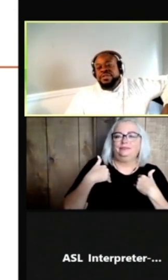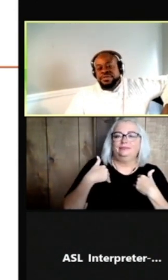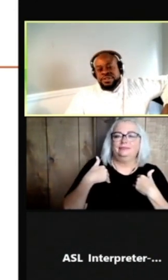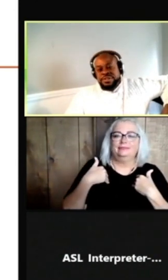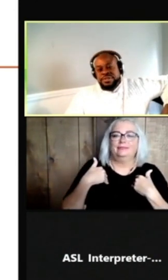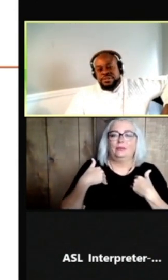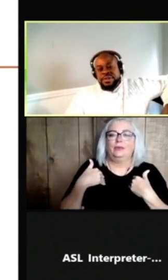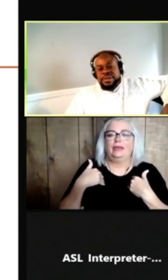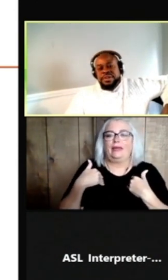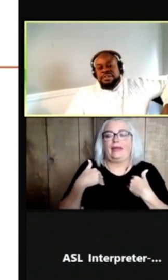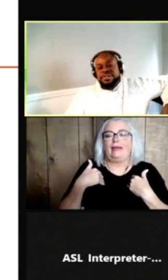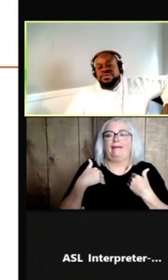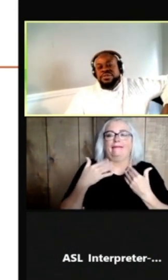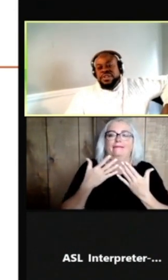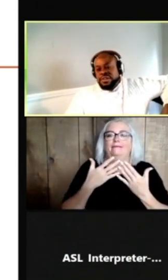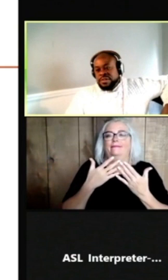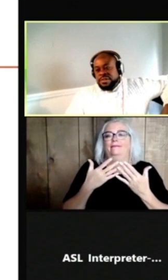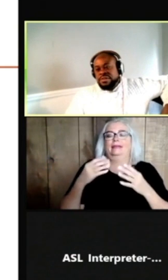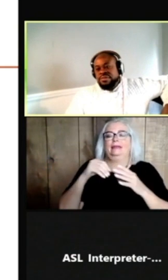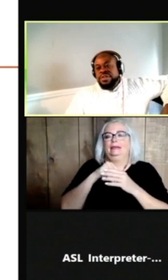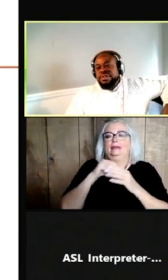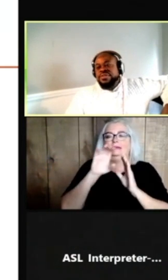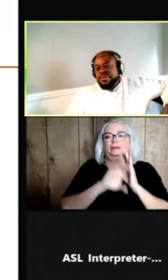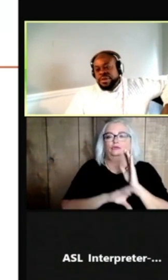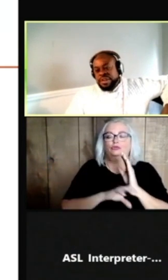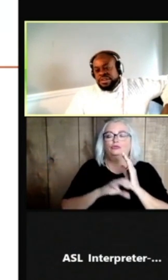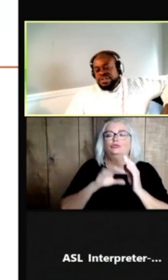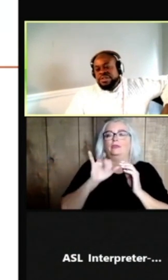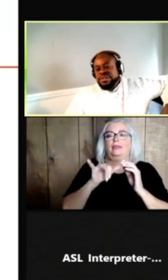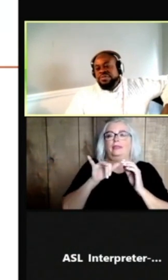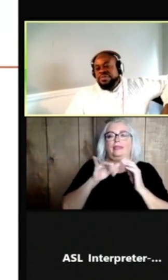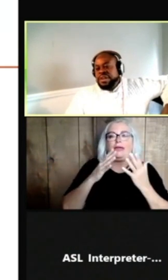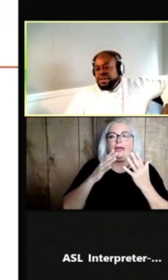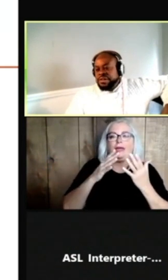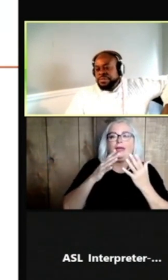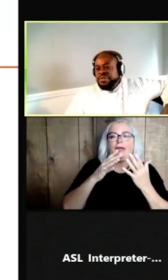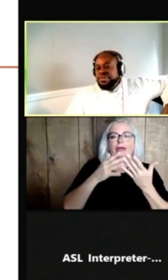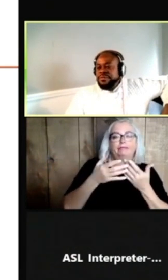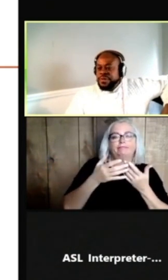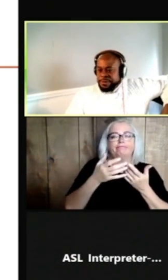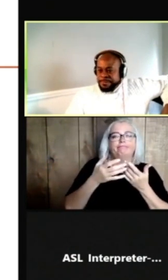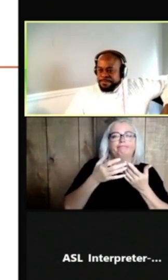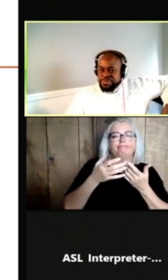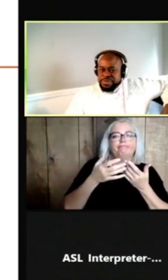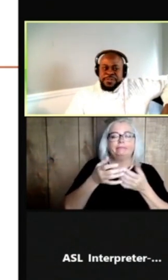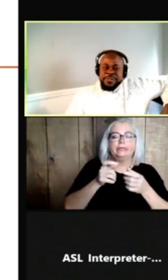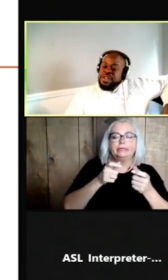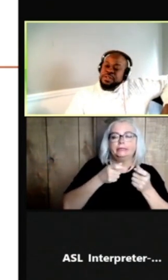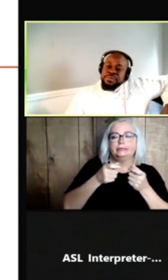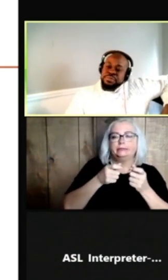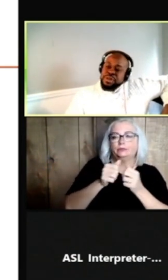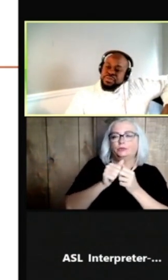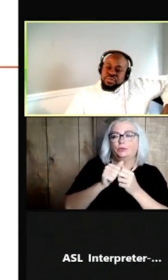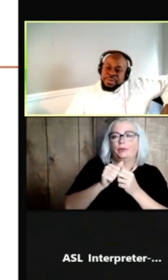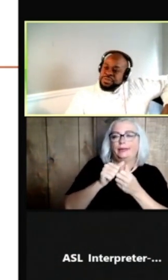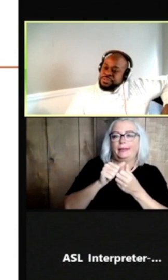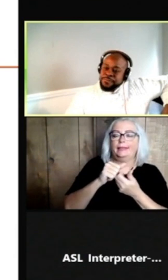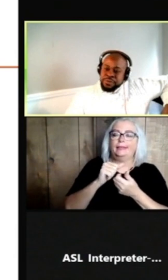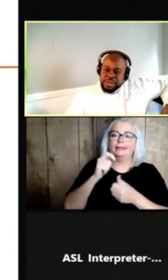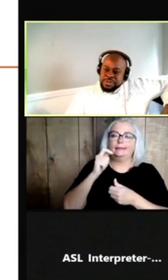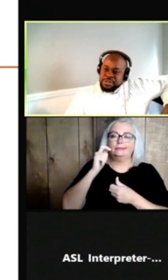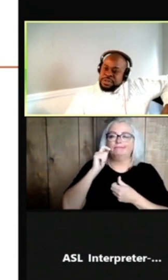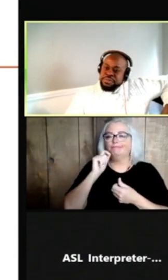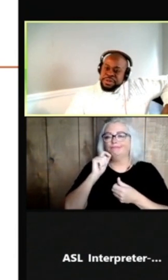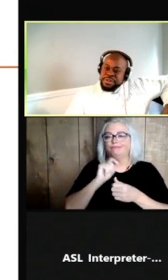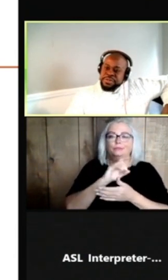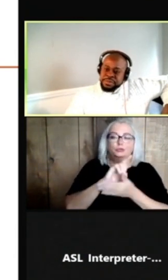federal constitution to deal with discrimination when it comes to voting. The 15th Amendment is one of